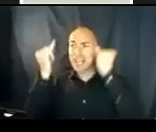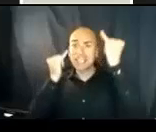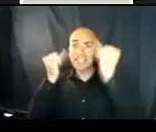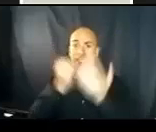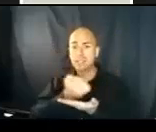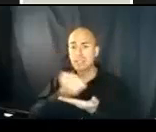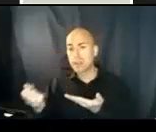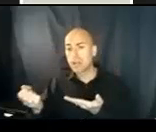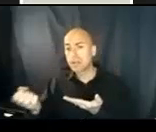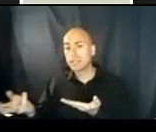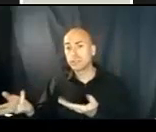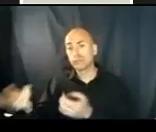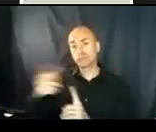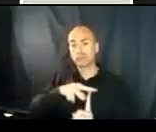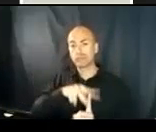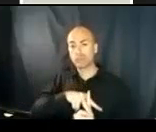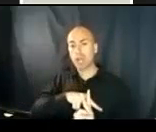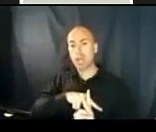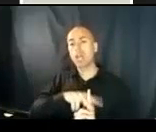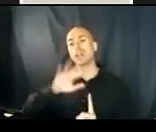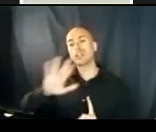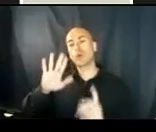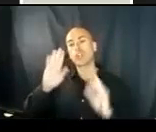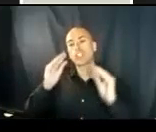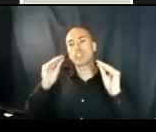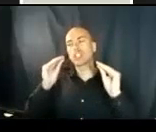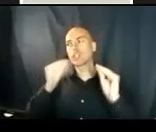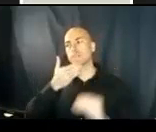your online instruction much better.